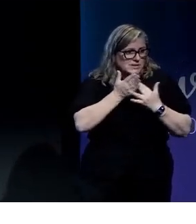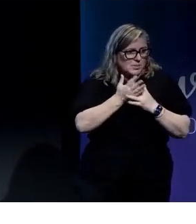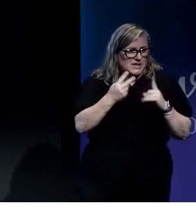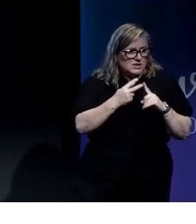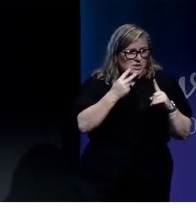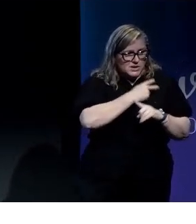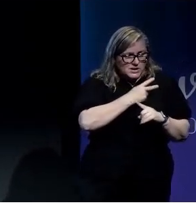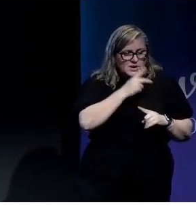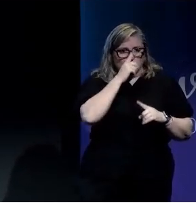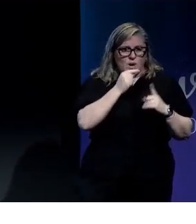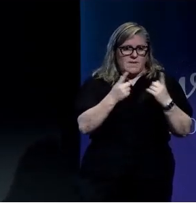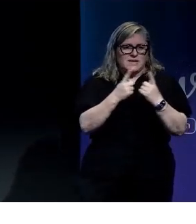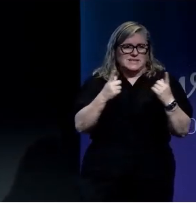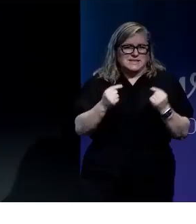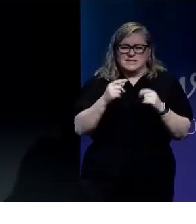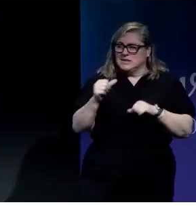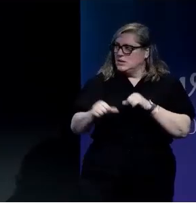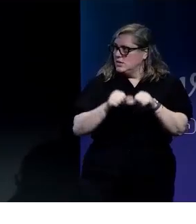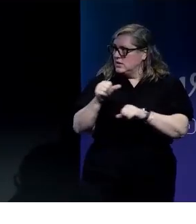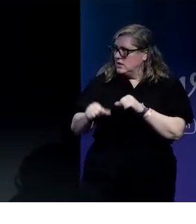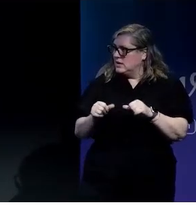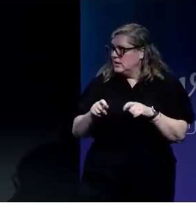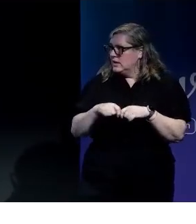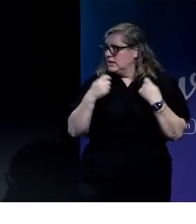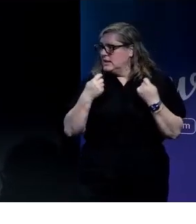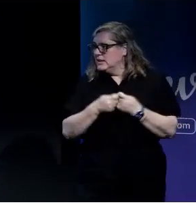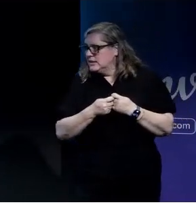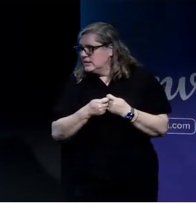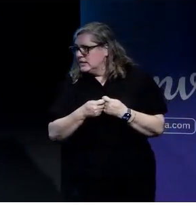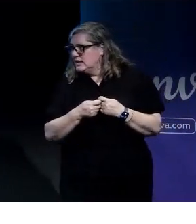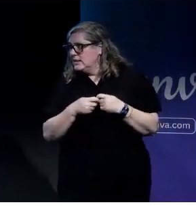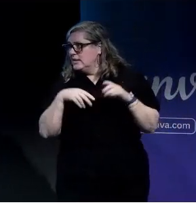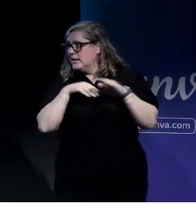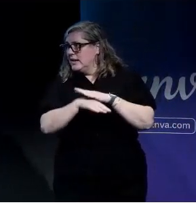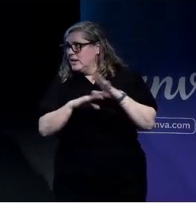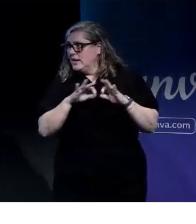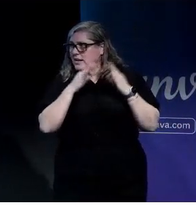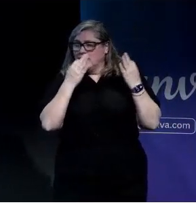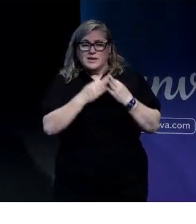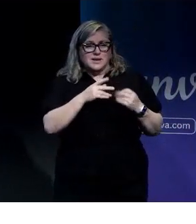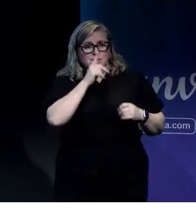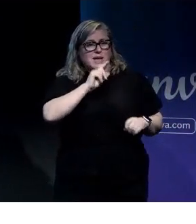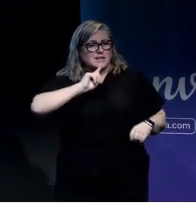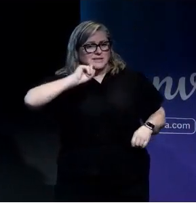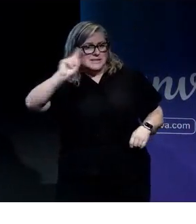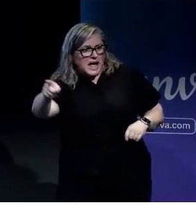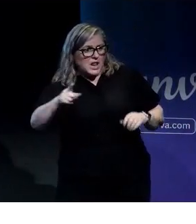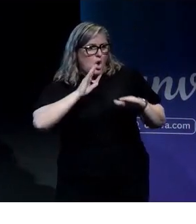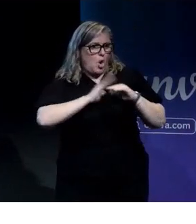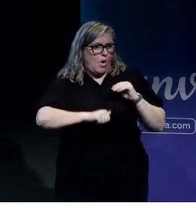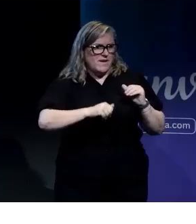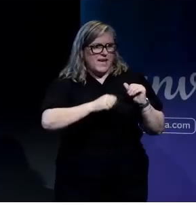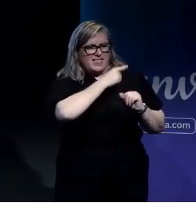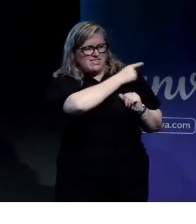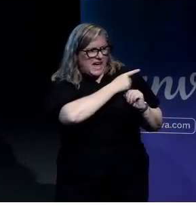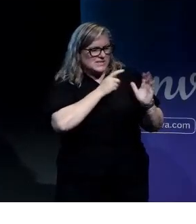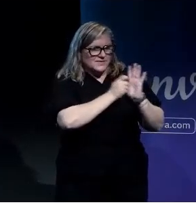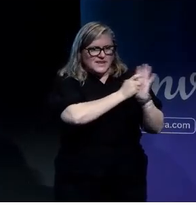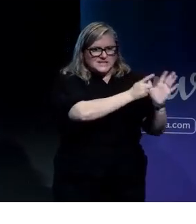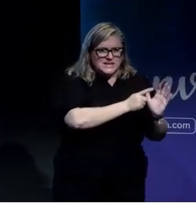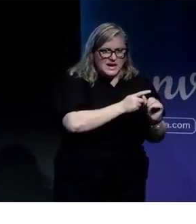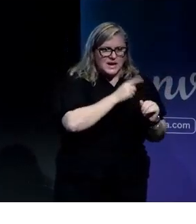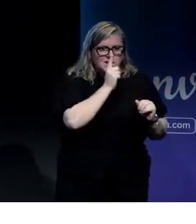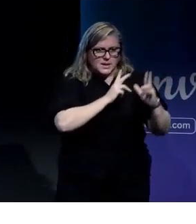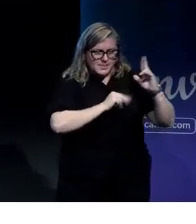create a ticketing process where a team member across the organization can report a vendor to you, and then you can actually build